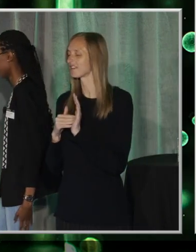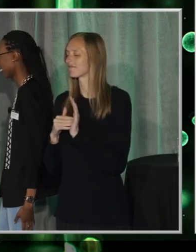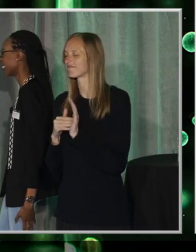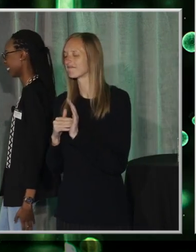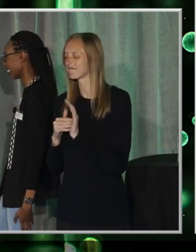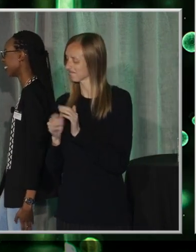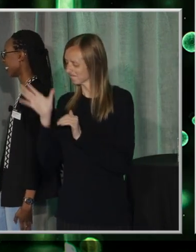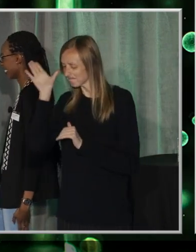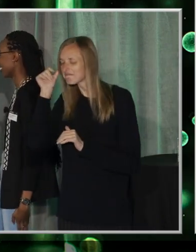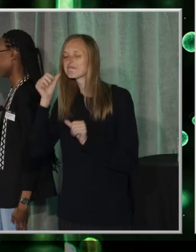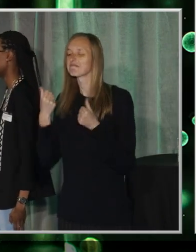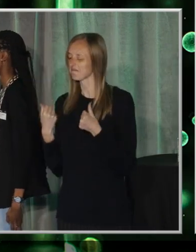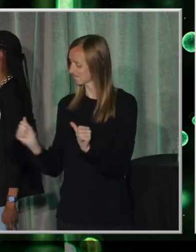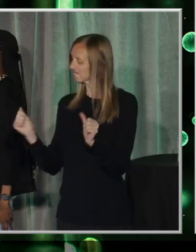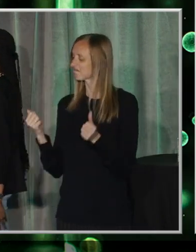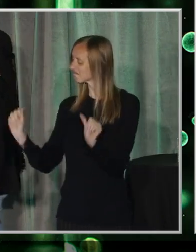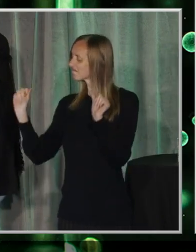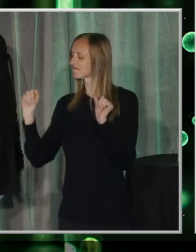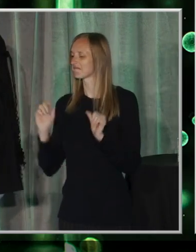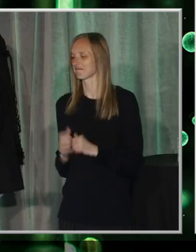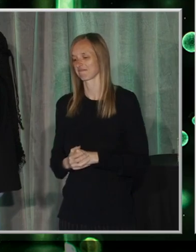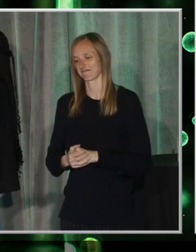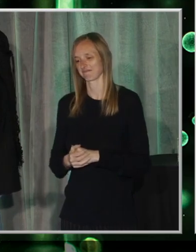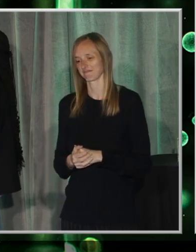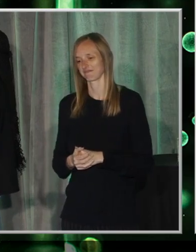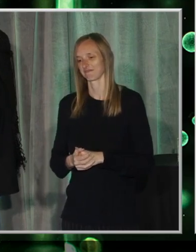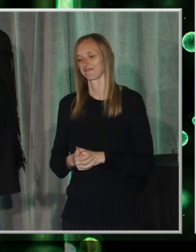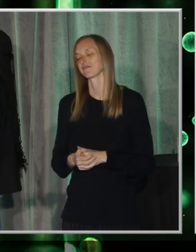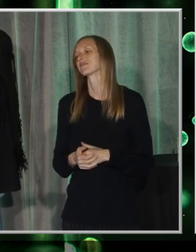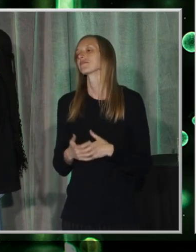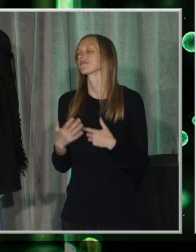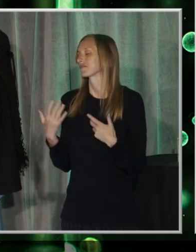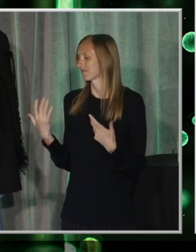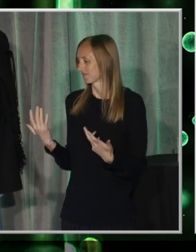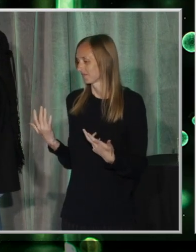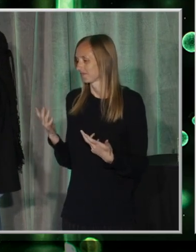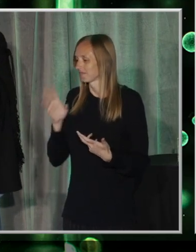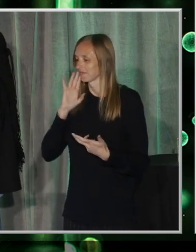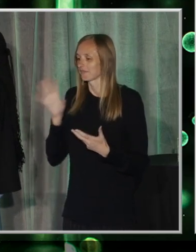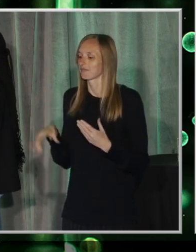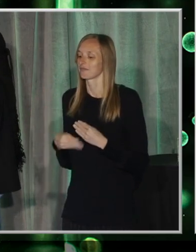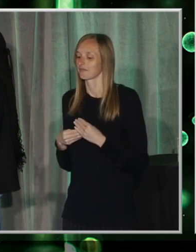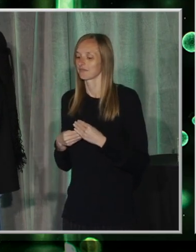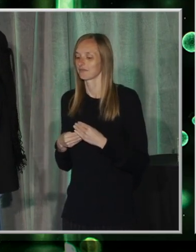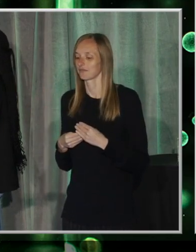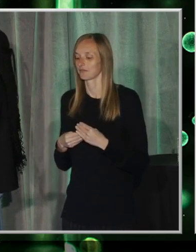perfect answer. That's it. I'll say that, well,